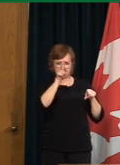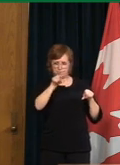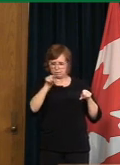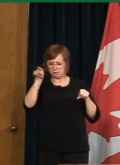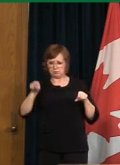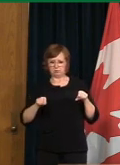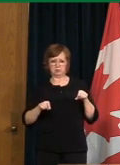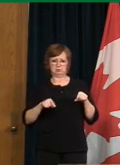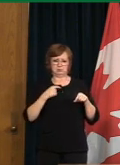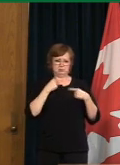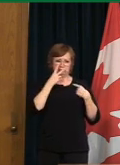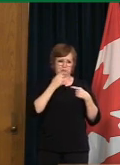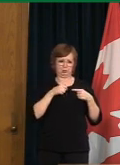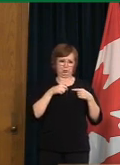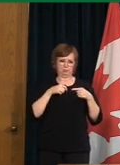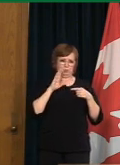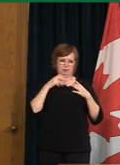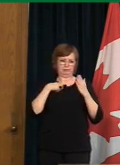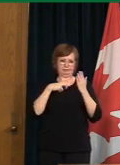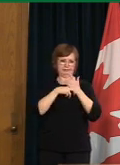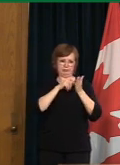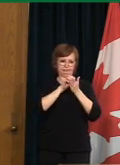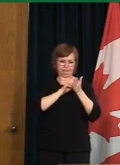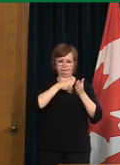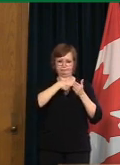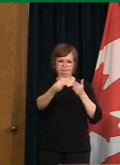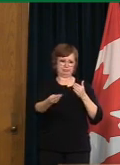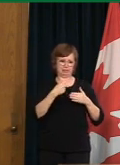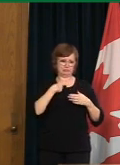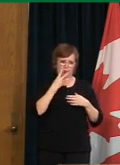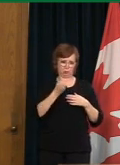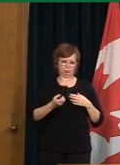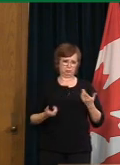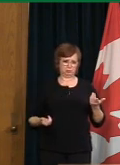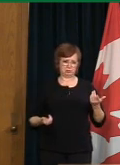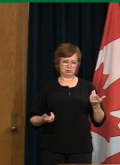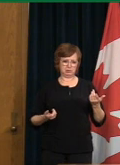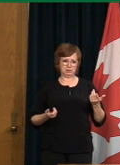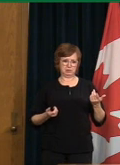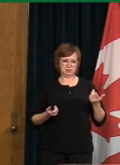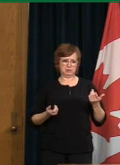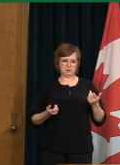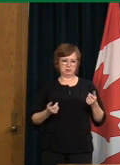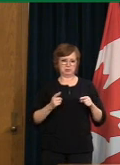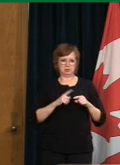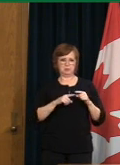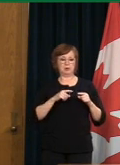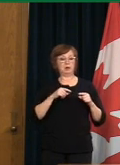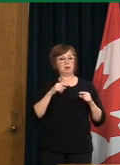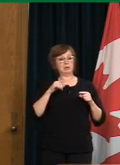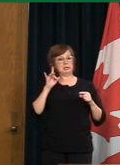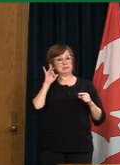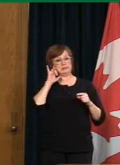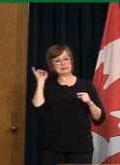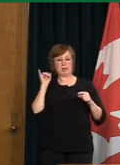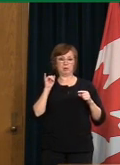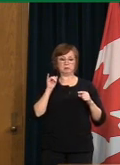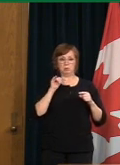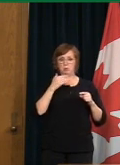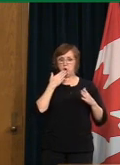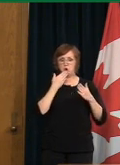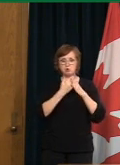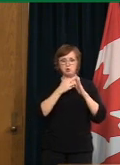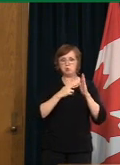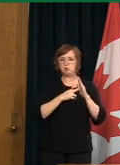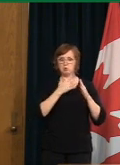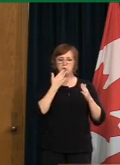window dressing to sound like you're really doing something, but in essence, it doesn't really come to fruition. So I guess what the public would probably